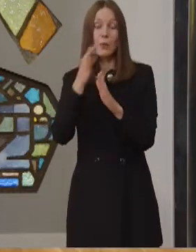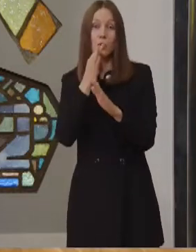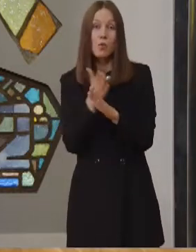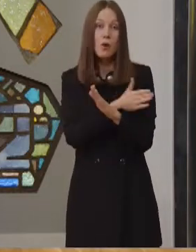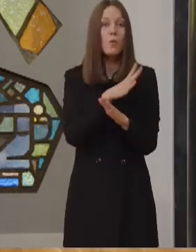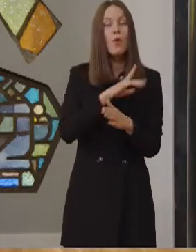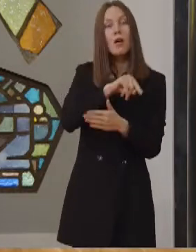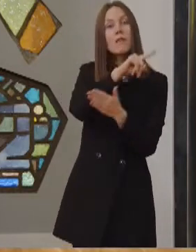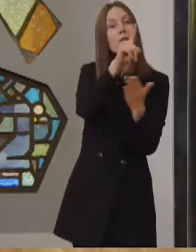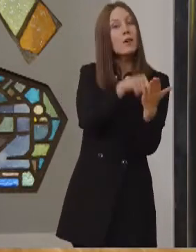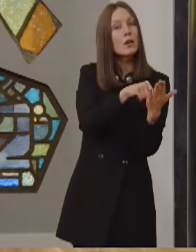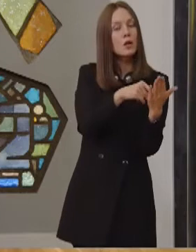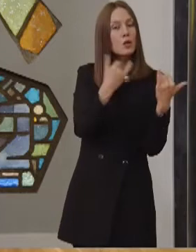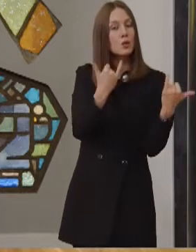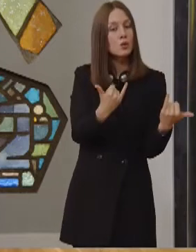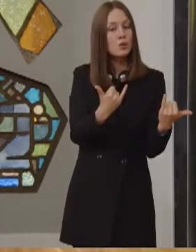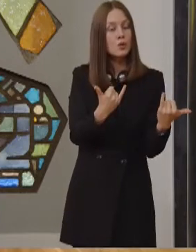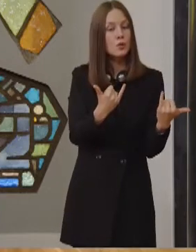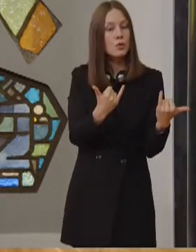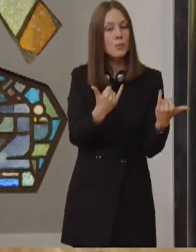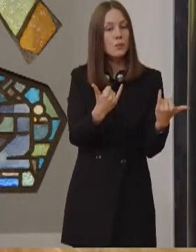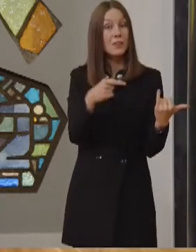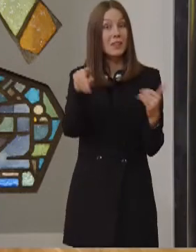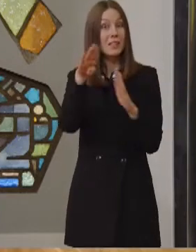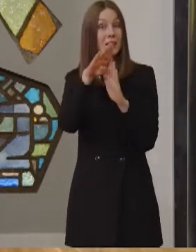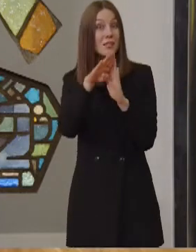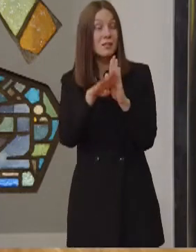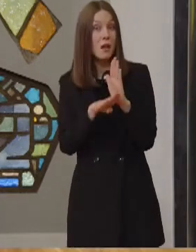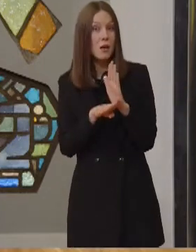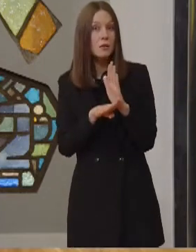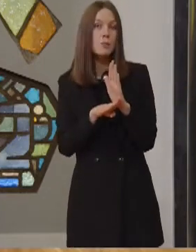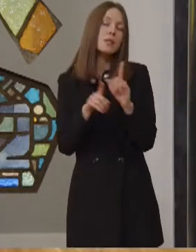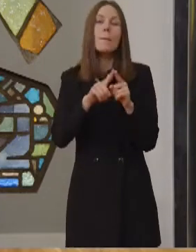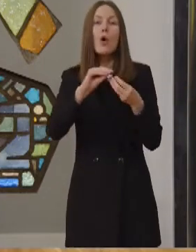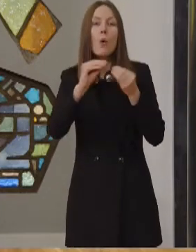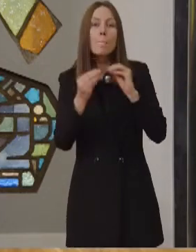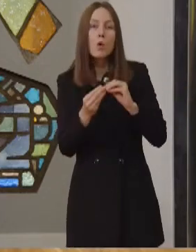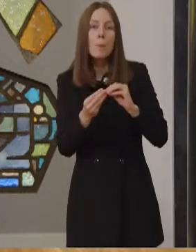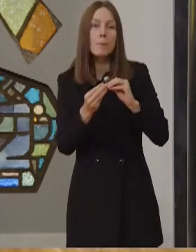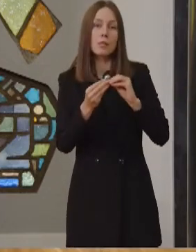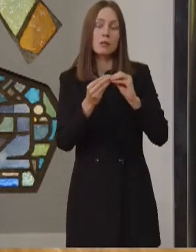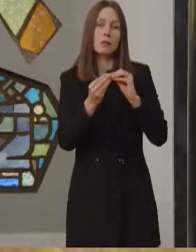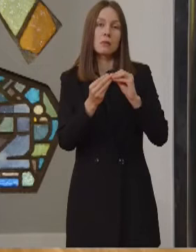Thomas was asked in one of the programs where he attended before the